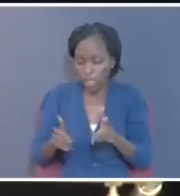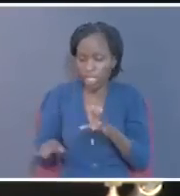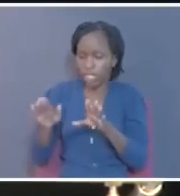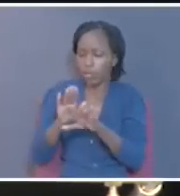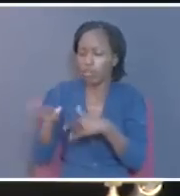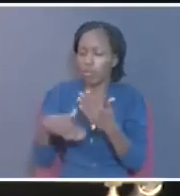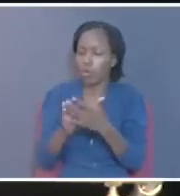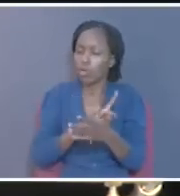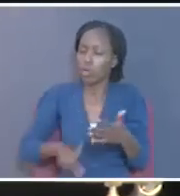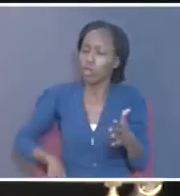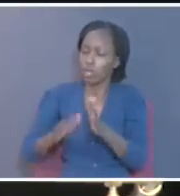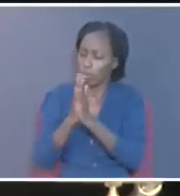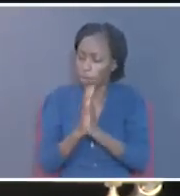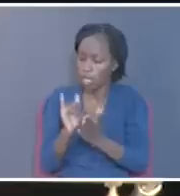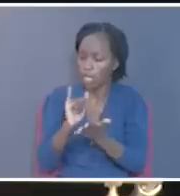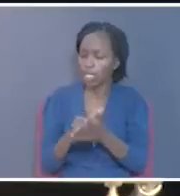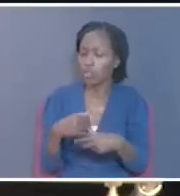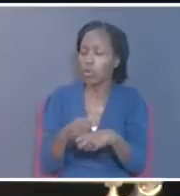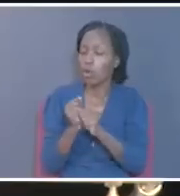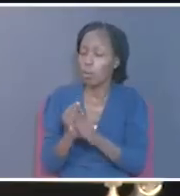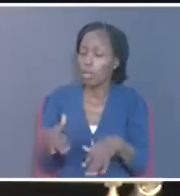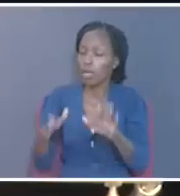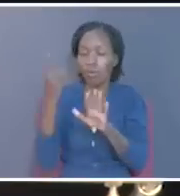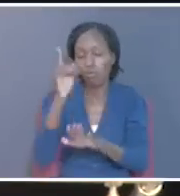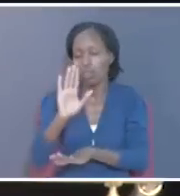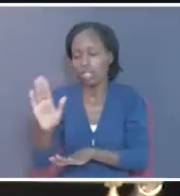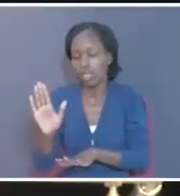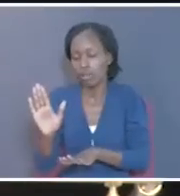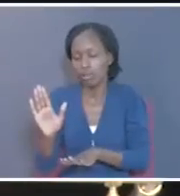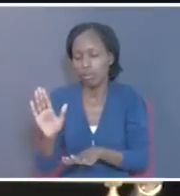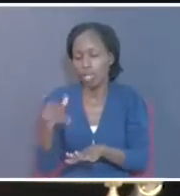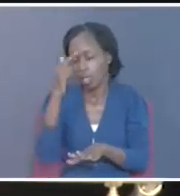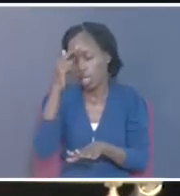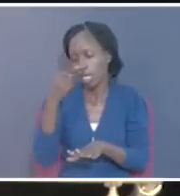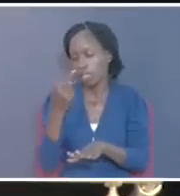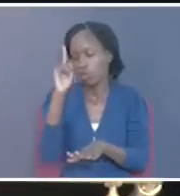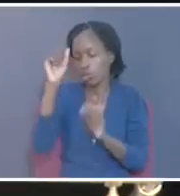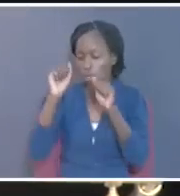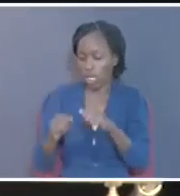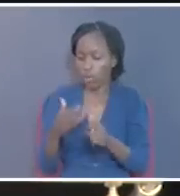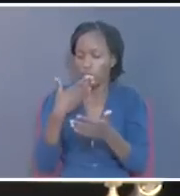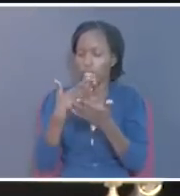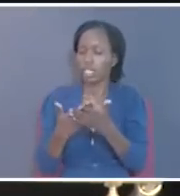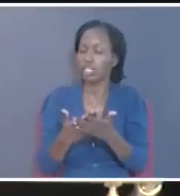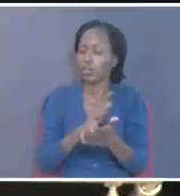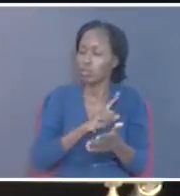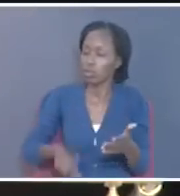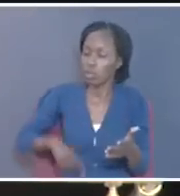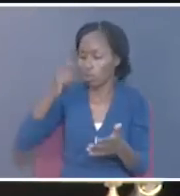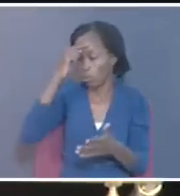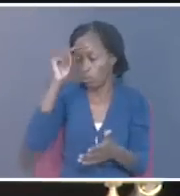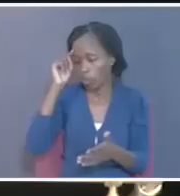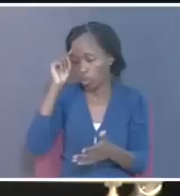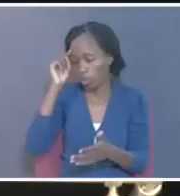all, Lord, I pray that you would make a way for them as only you can. We thank you, Lord, because you've got